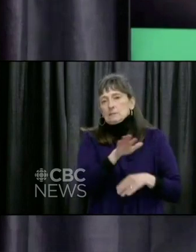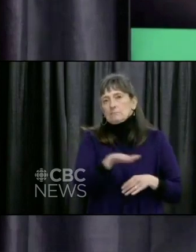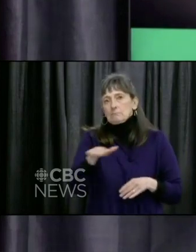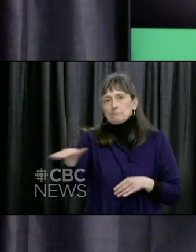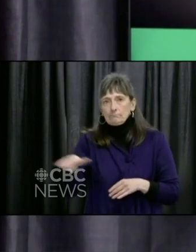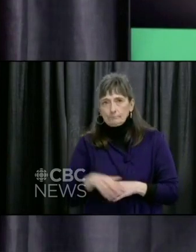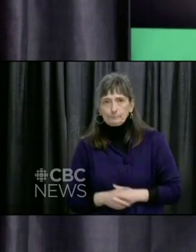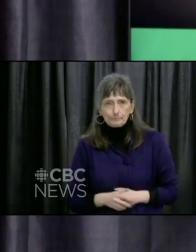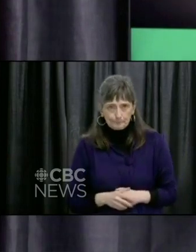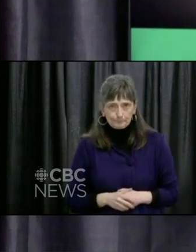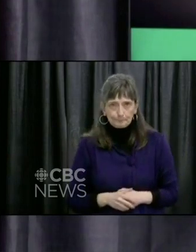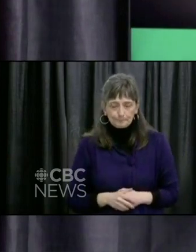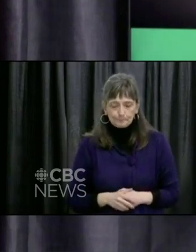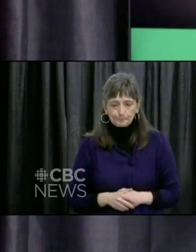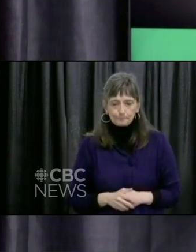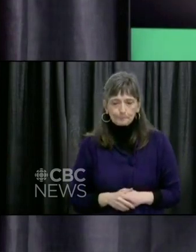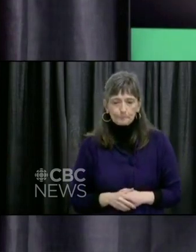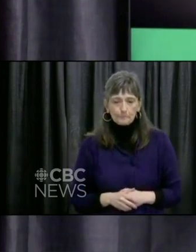compared to later on.